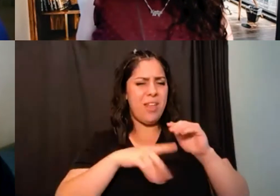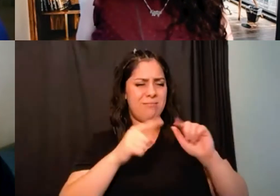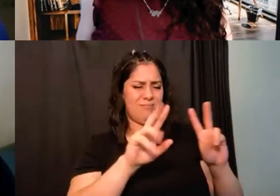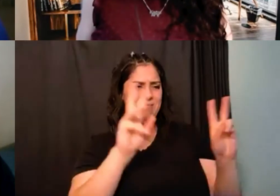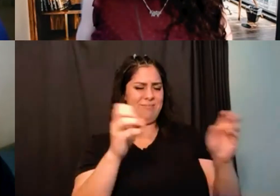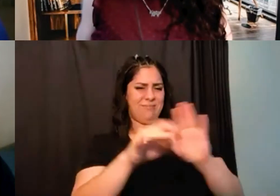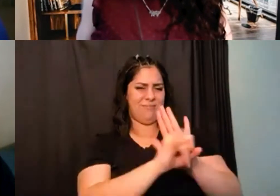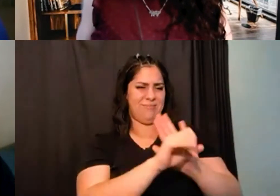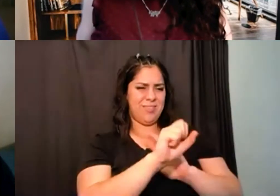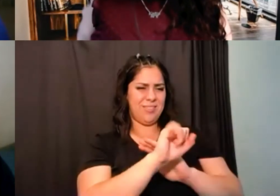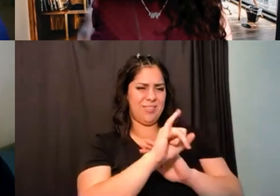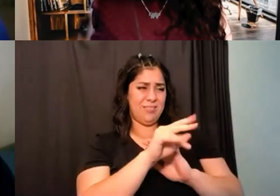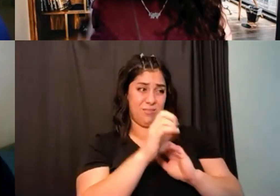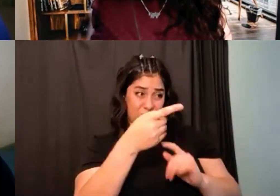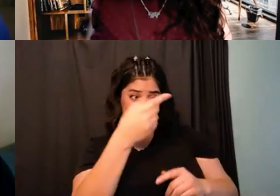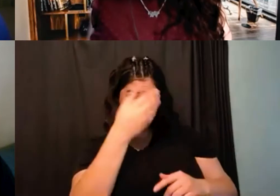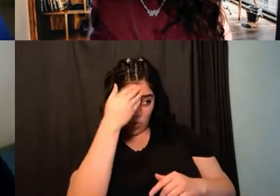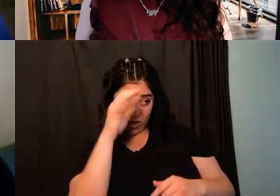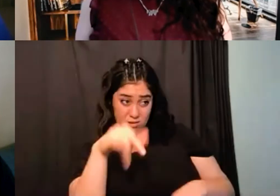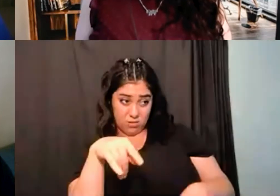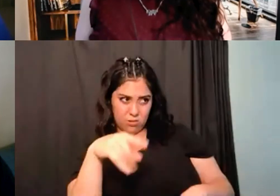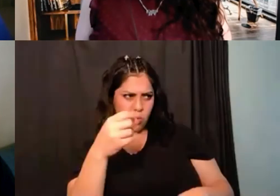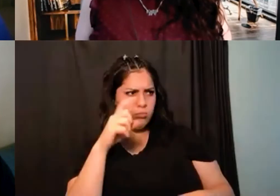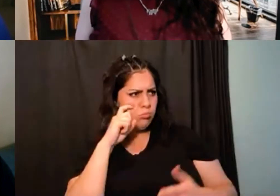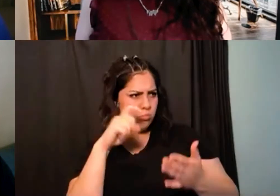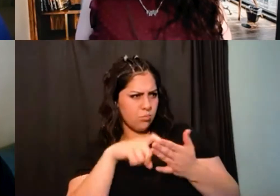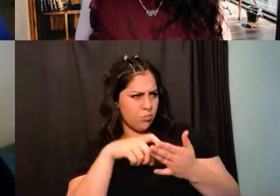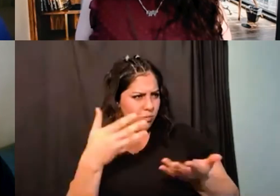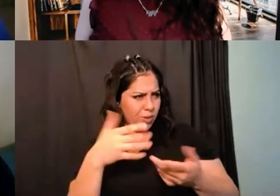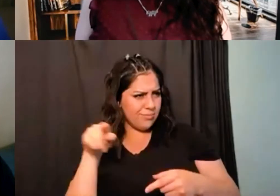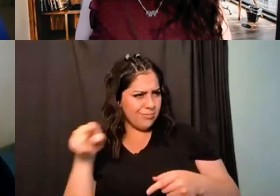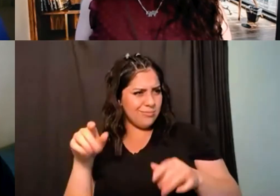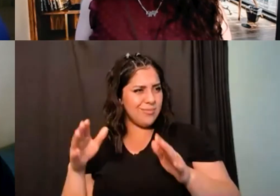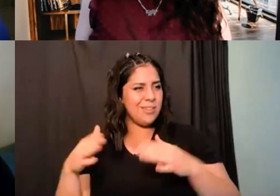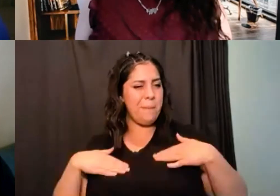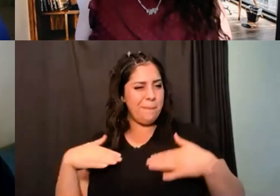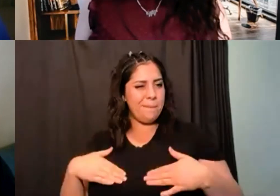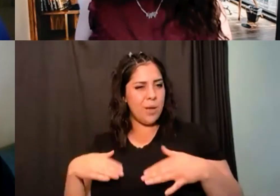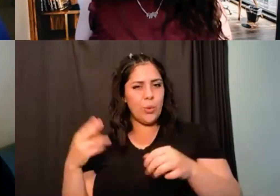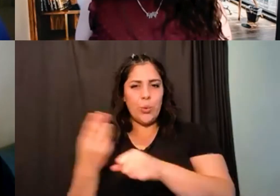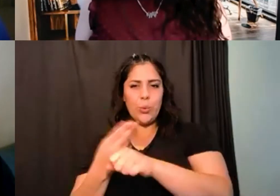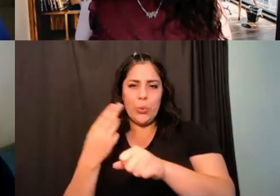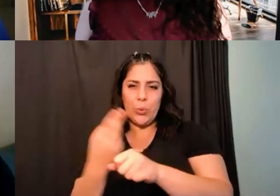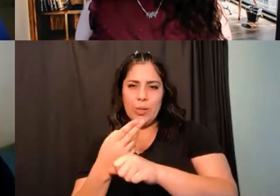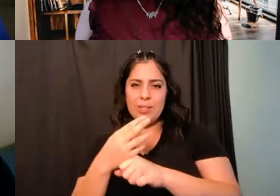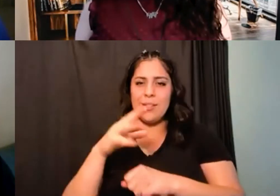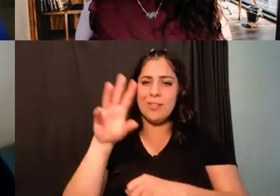know this, or did you not notice? This body also wears a size 6, but with a 1 in front of